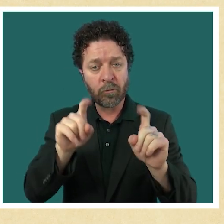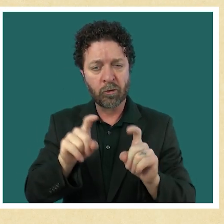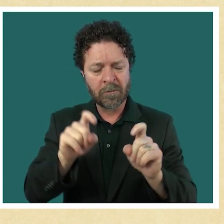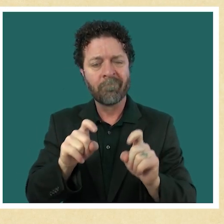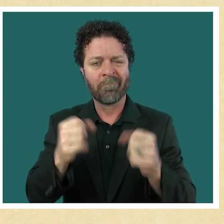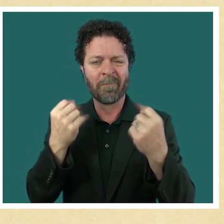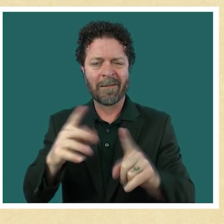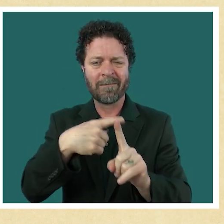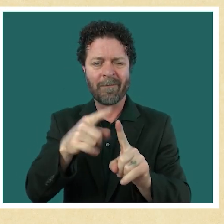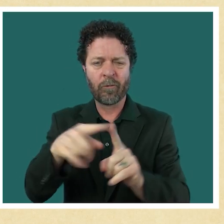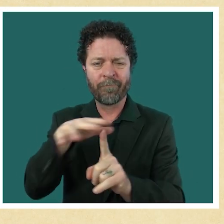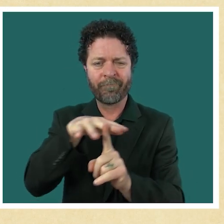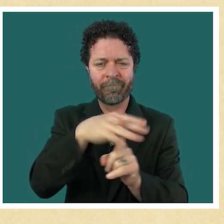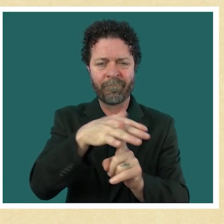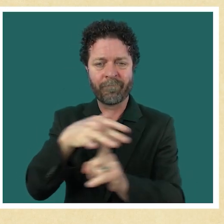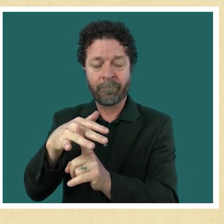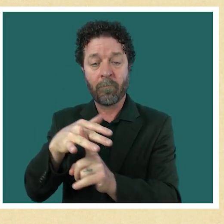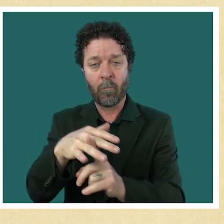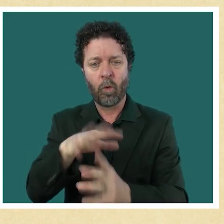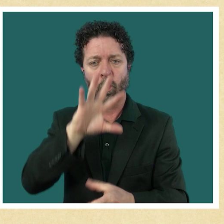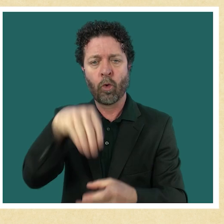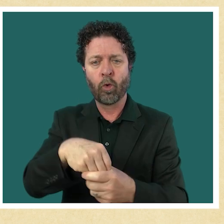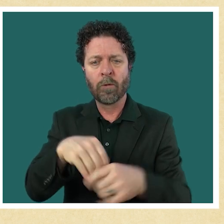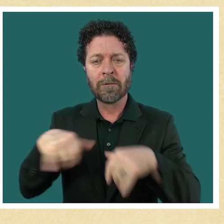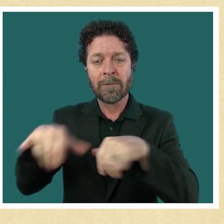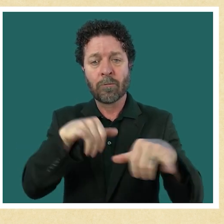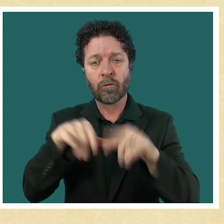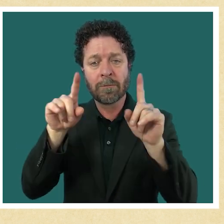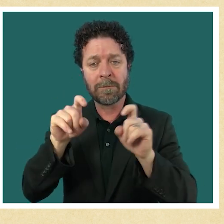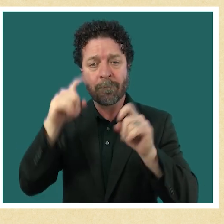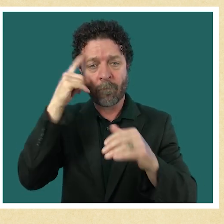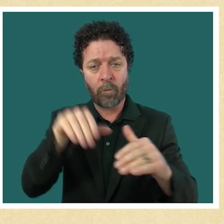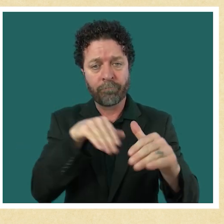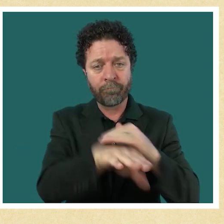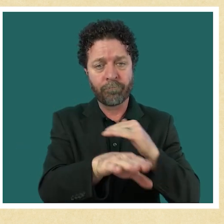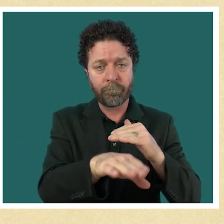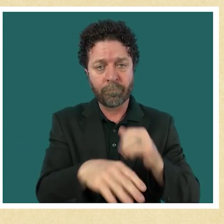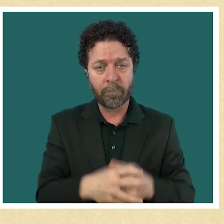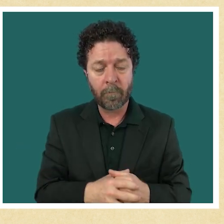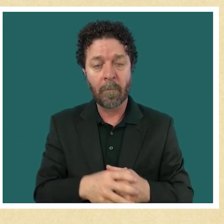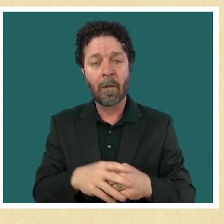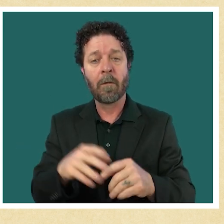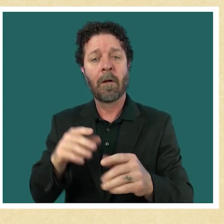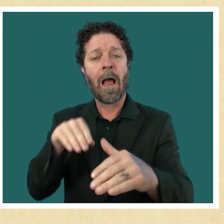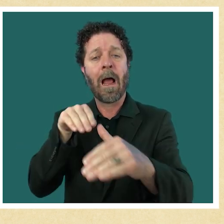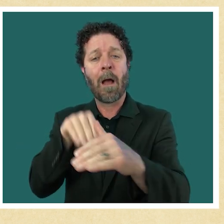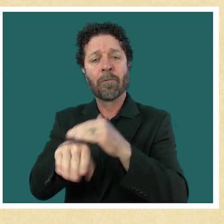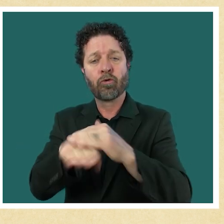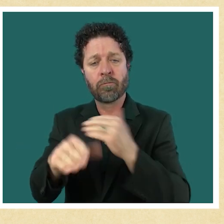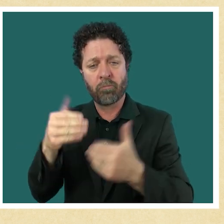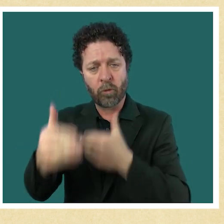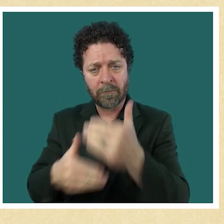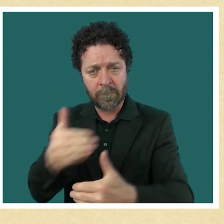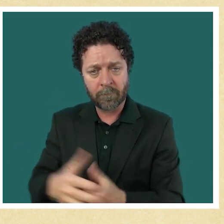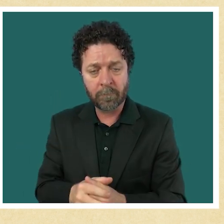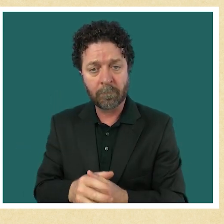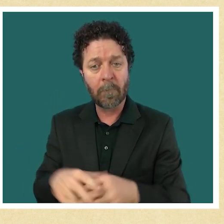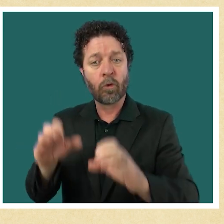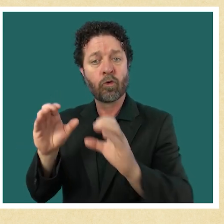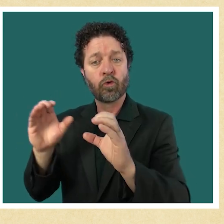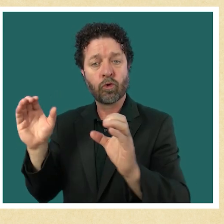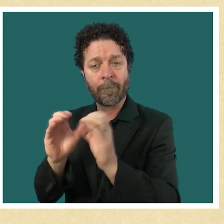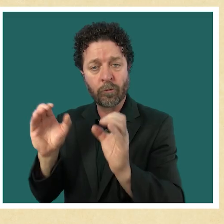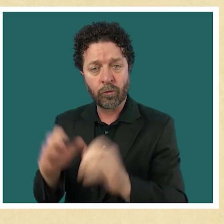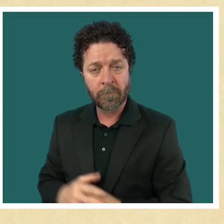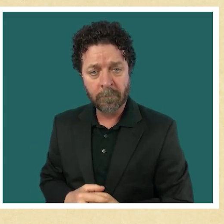for examinations in many different settings, including standardized tests and exams for entrance,